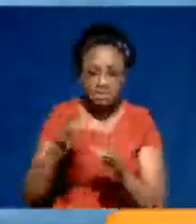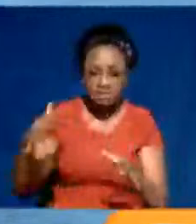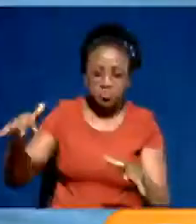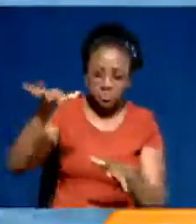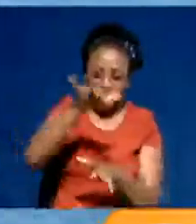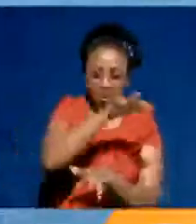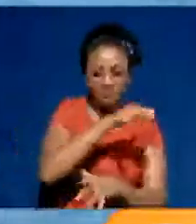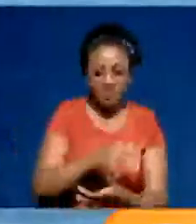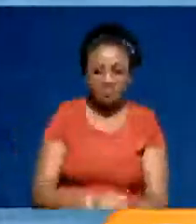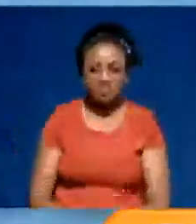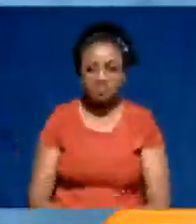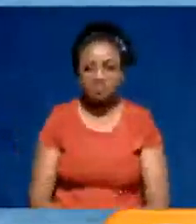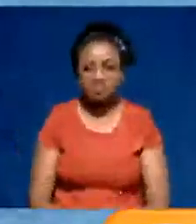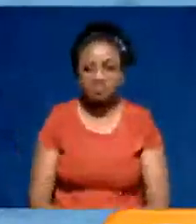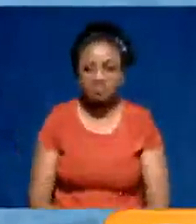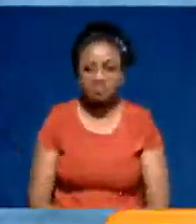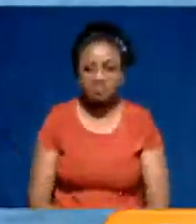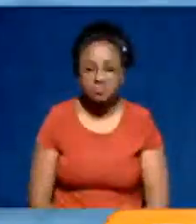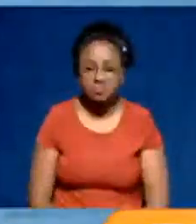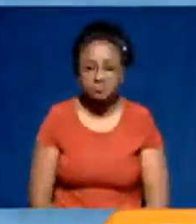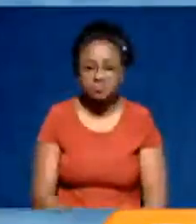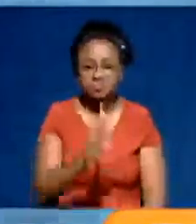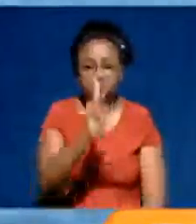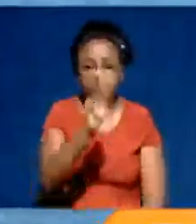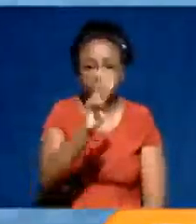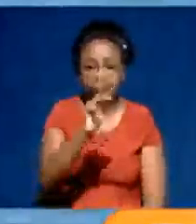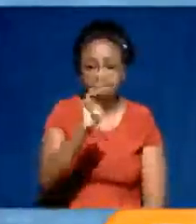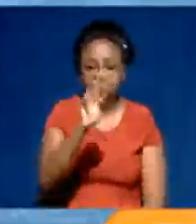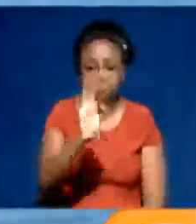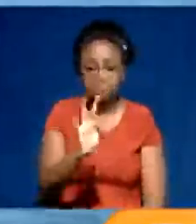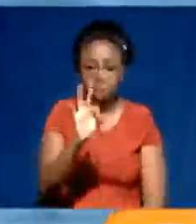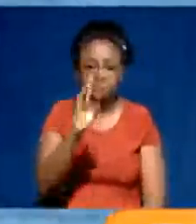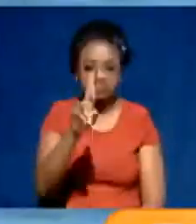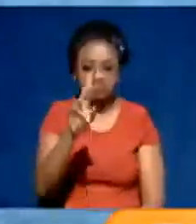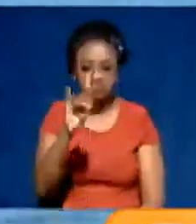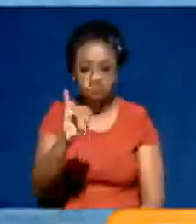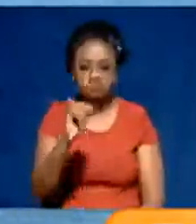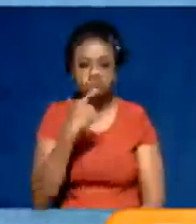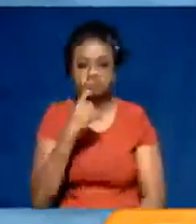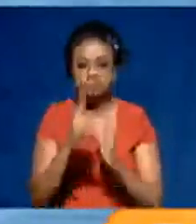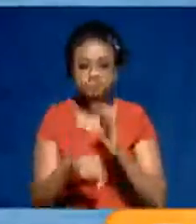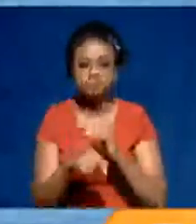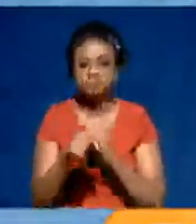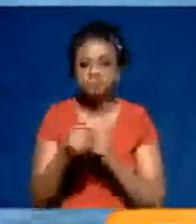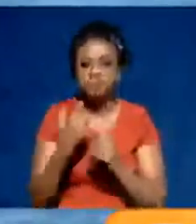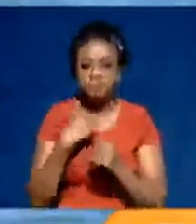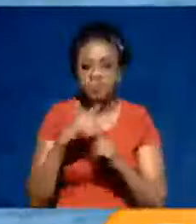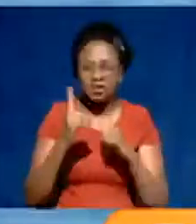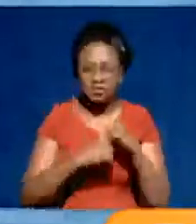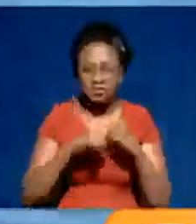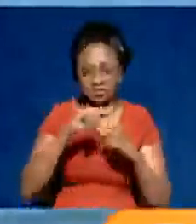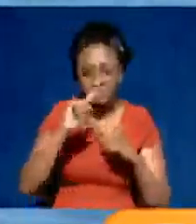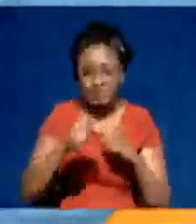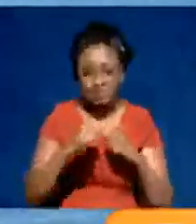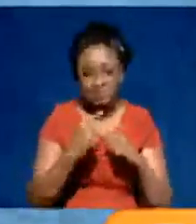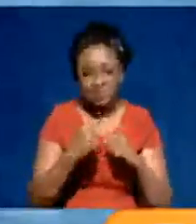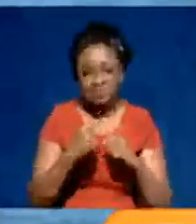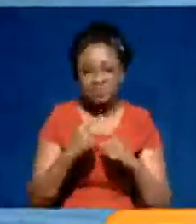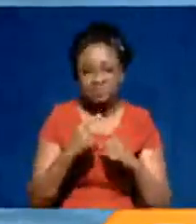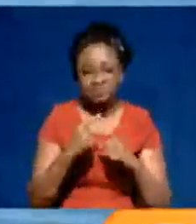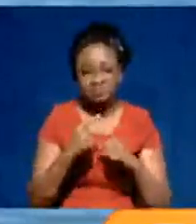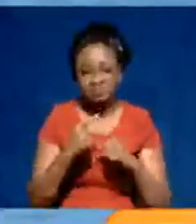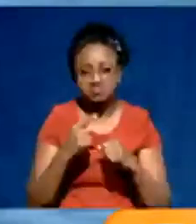to the Kenya Marine and Fisheries Research Institute, there are over 6,000 fish cages on the Kenyan portion of Lake